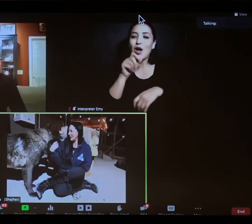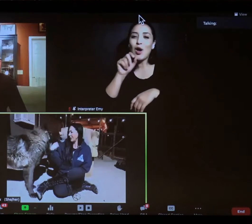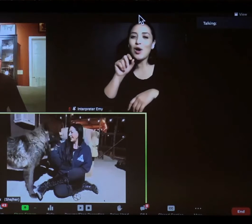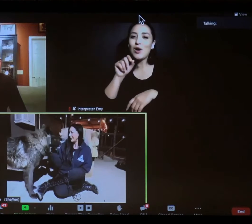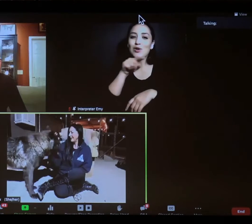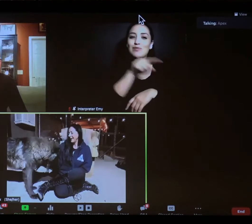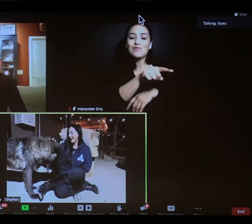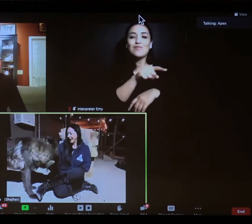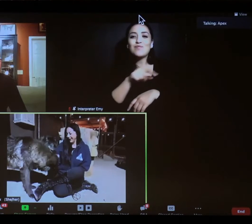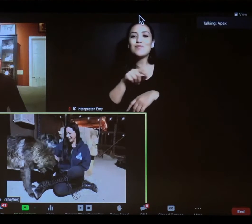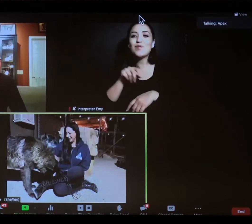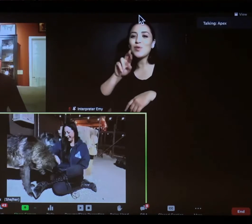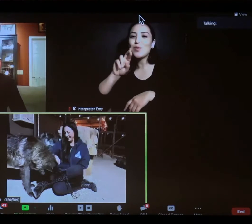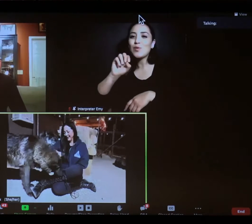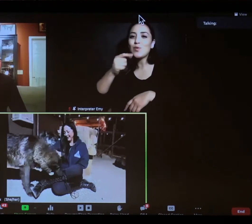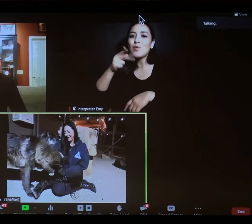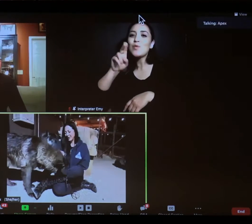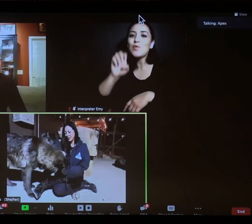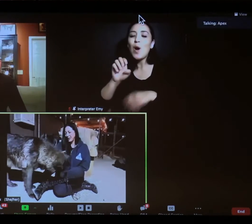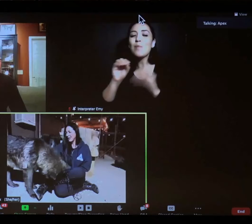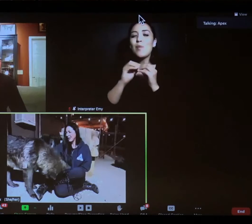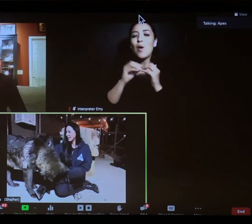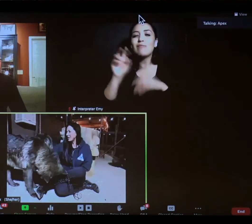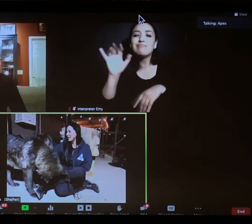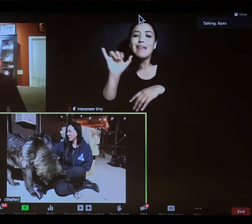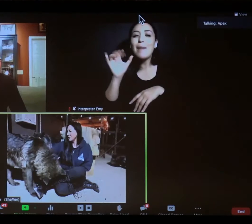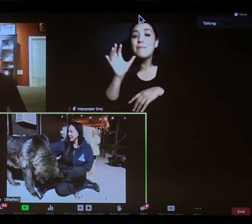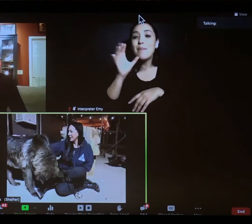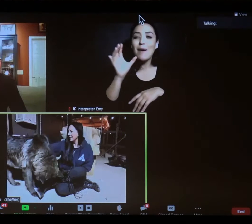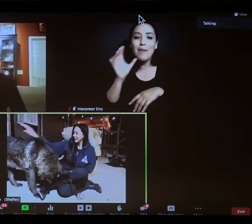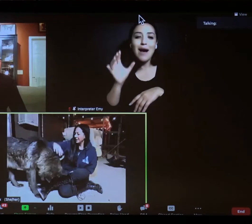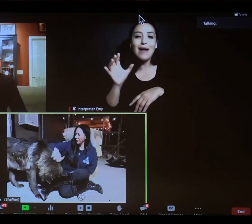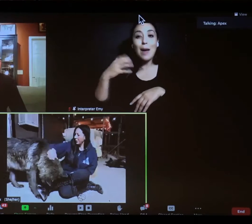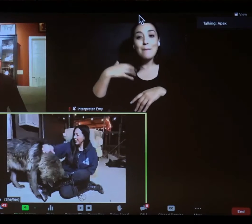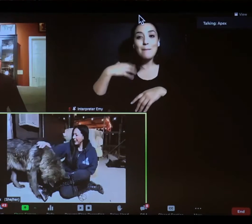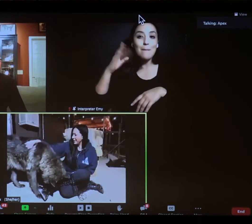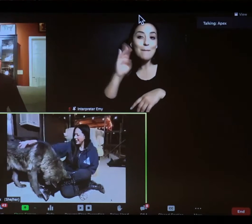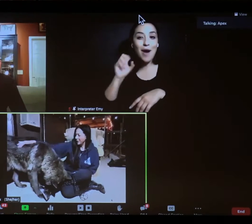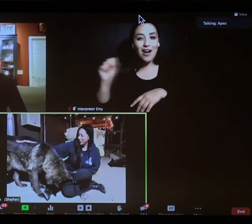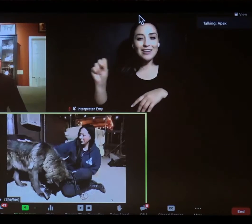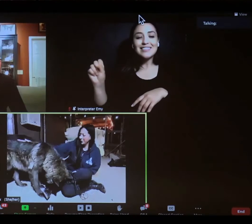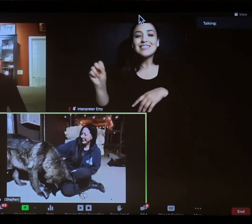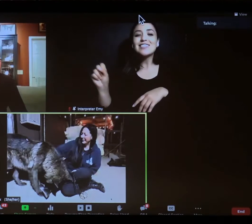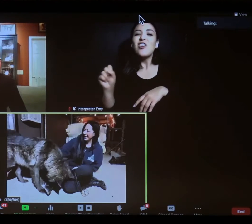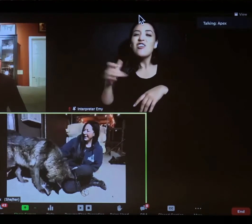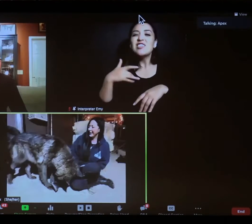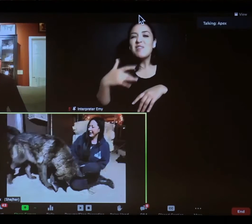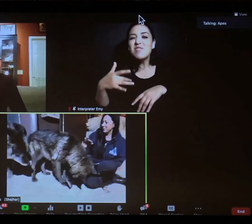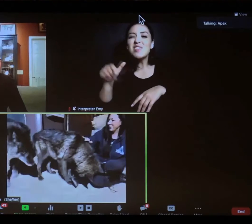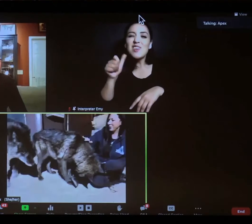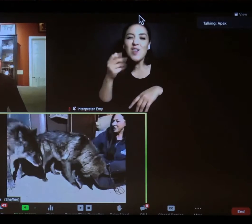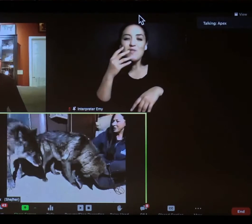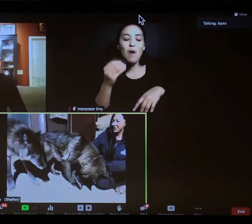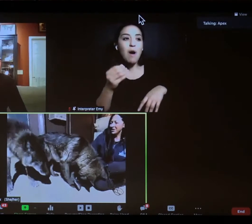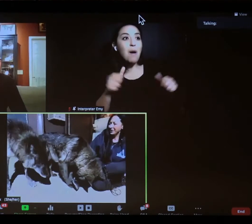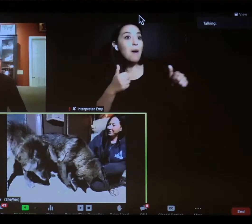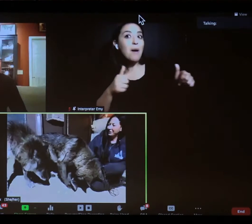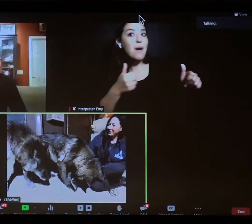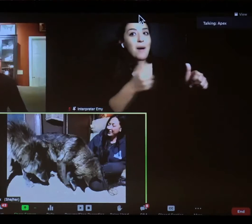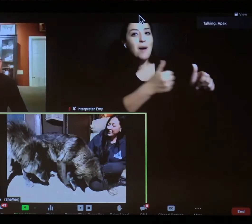boys, and so they see her doing what they want to do, and that gives them the courage to do it